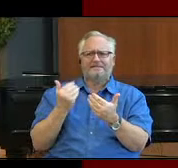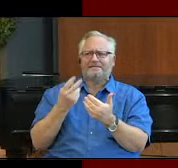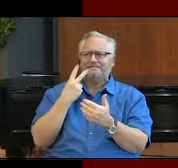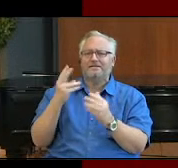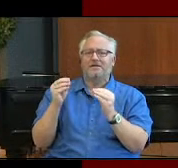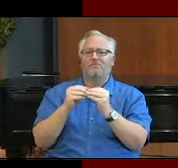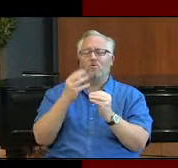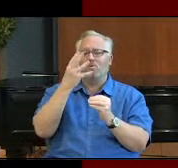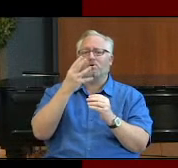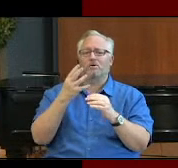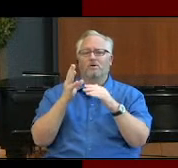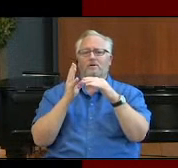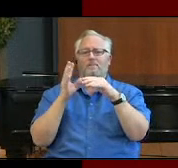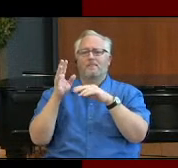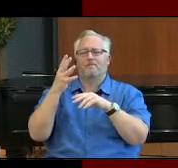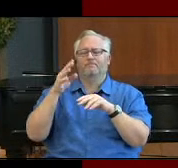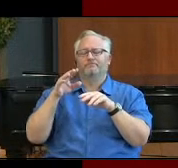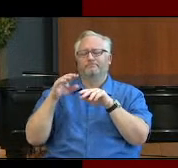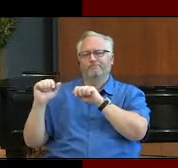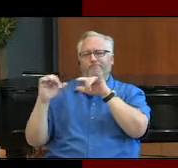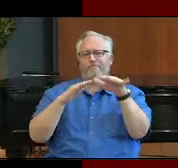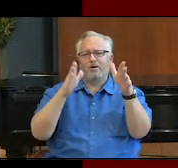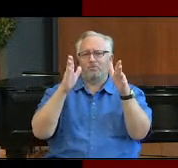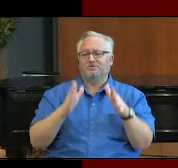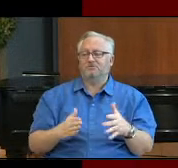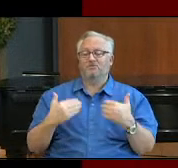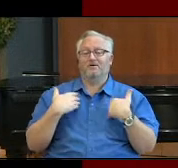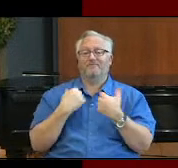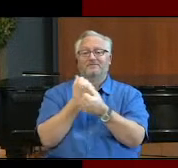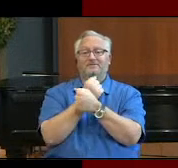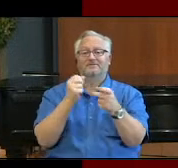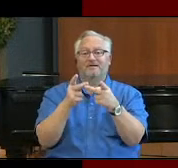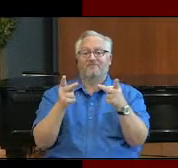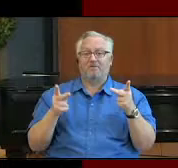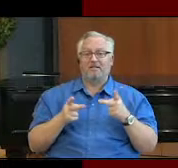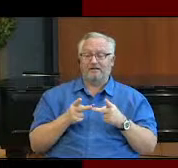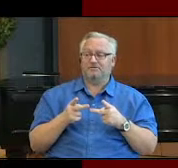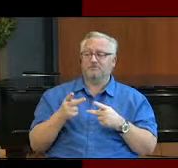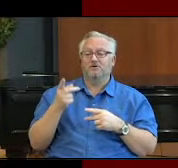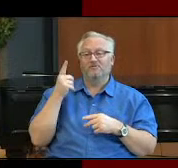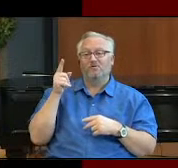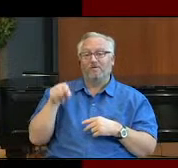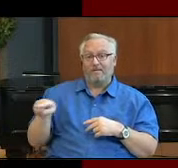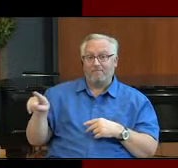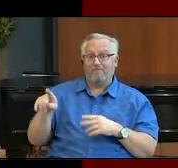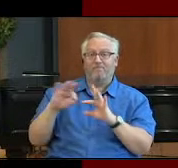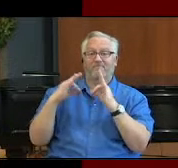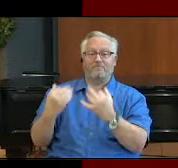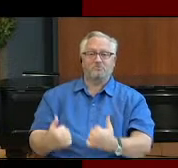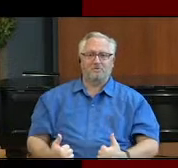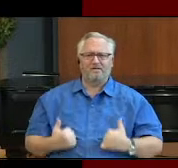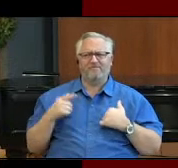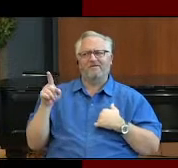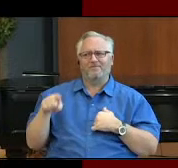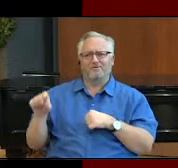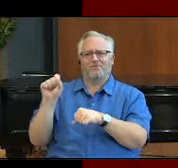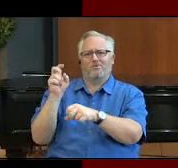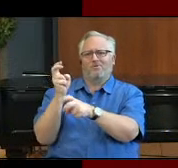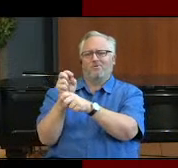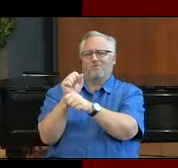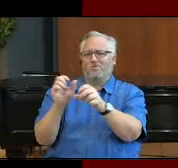work hard to have a safe place for them and their families to live. Moving on from climate